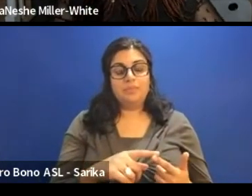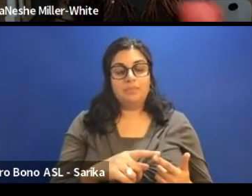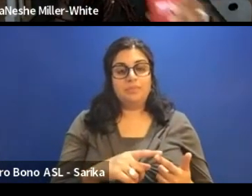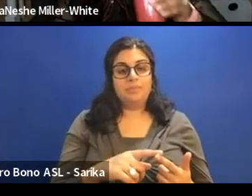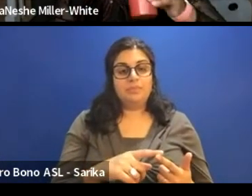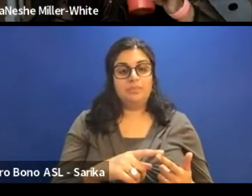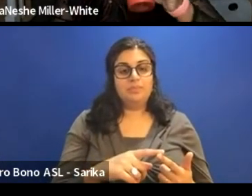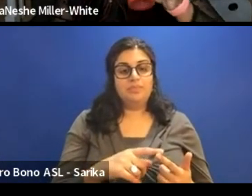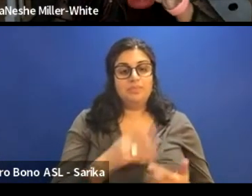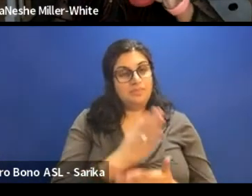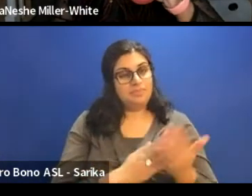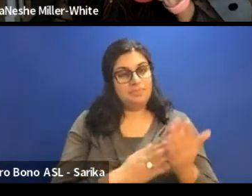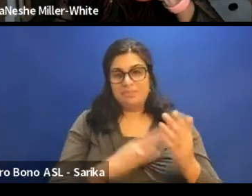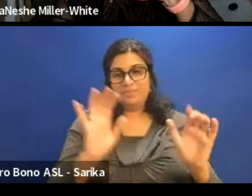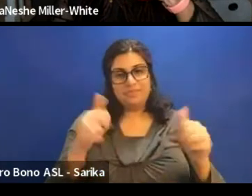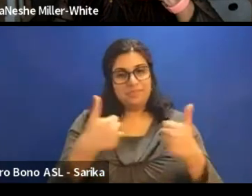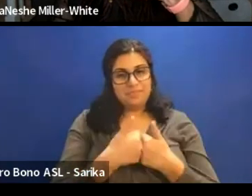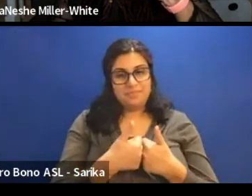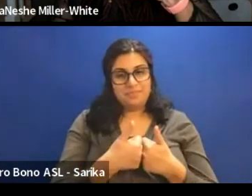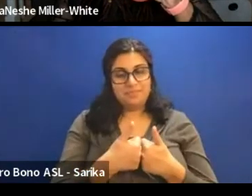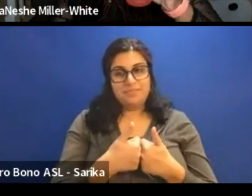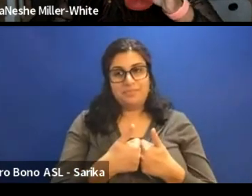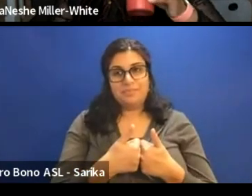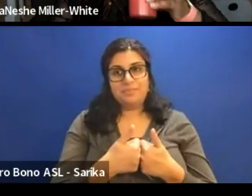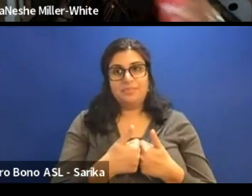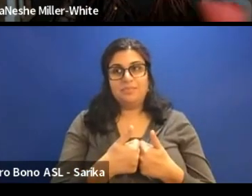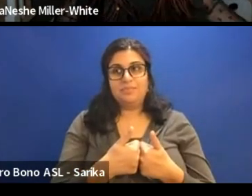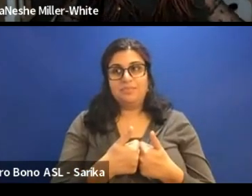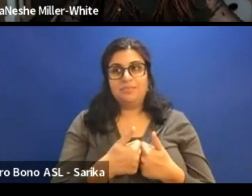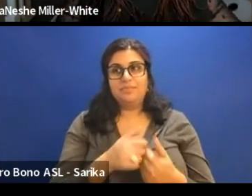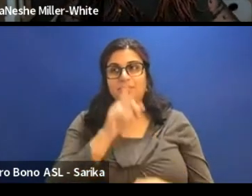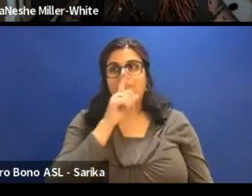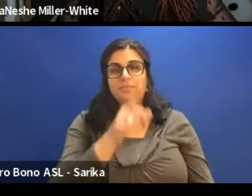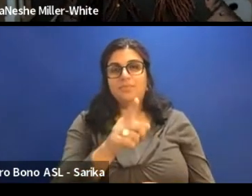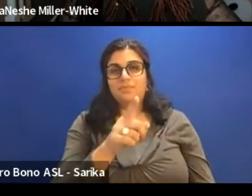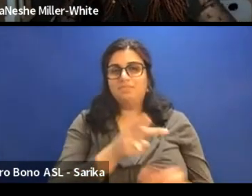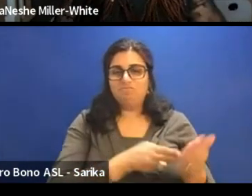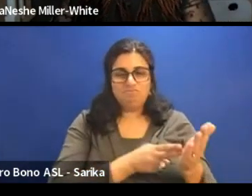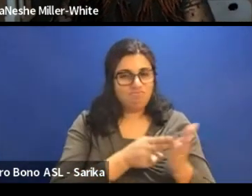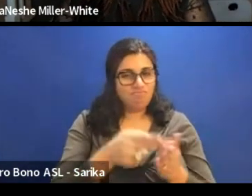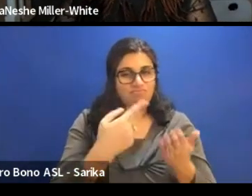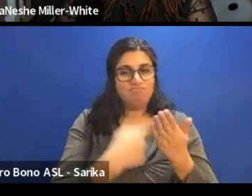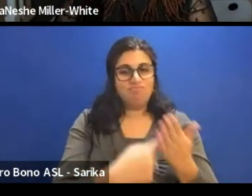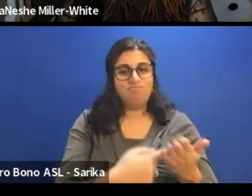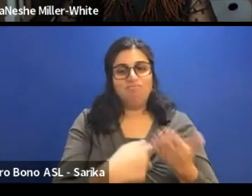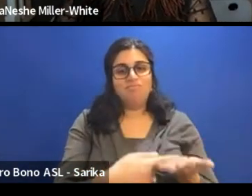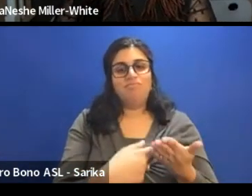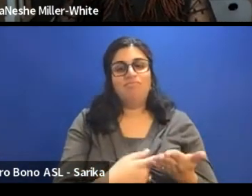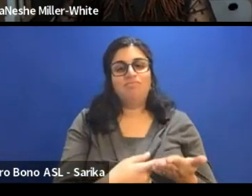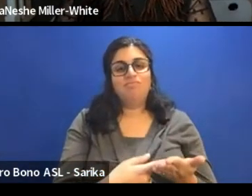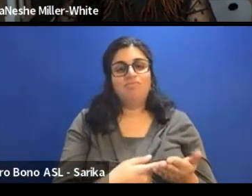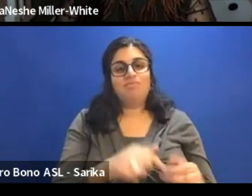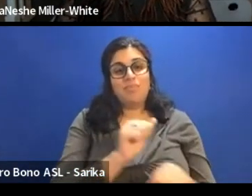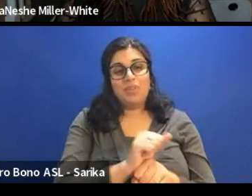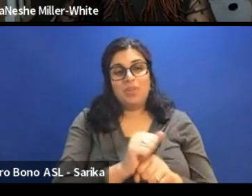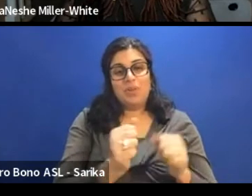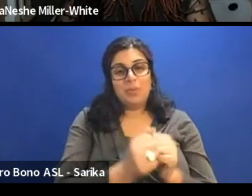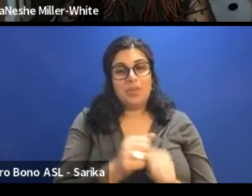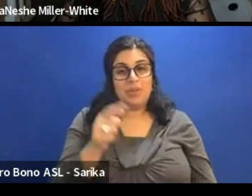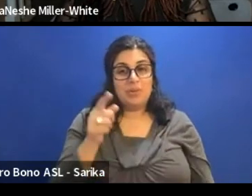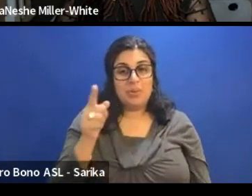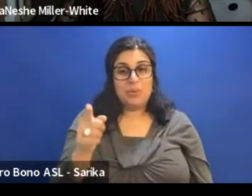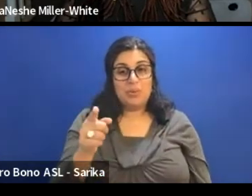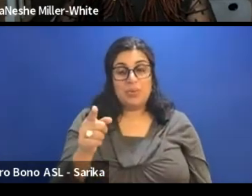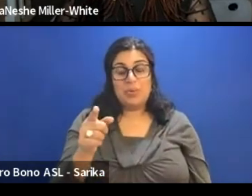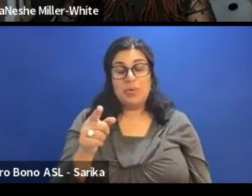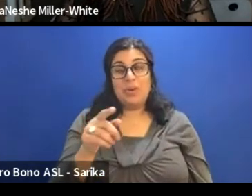And just some of the challenges and real honest conversations. Working with you, Tamanya, on that show was one of